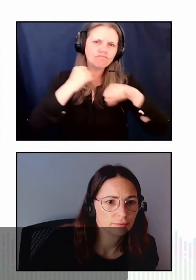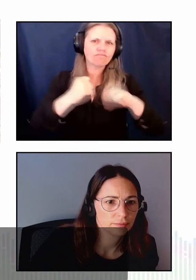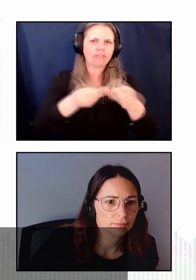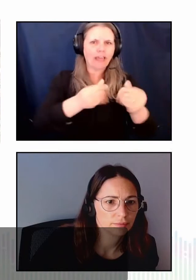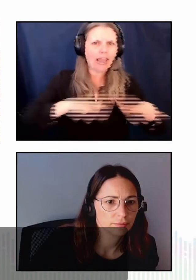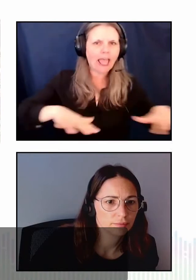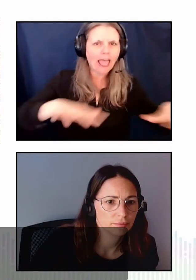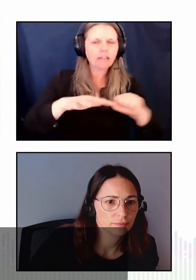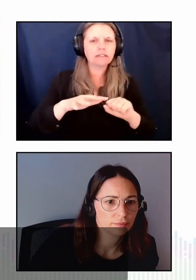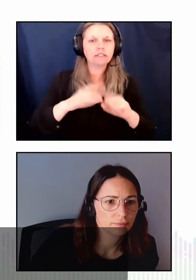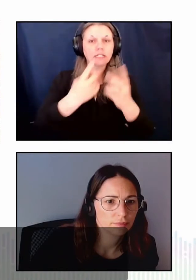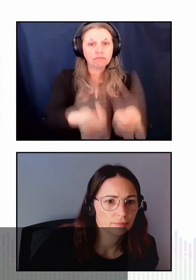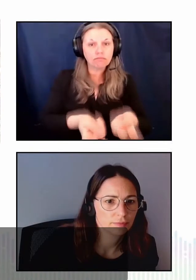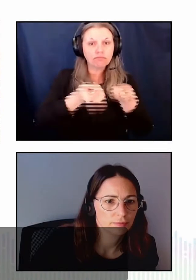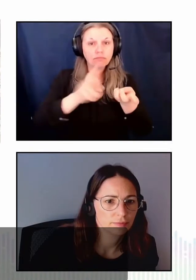We